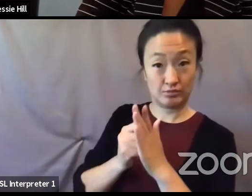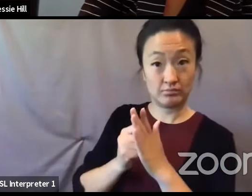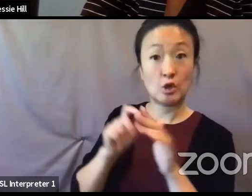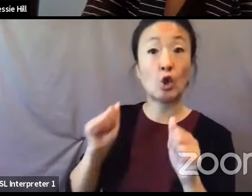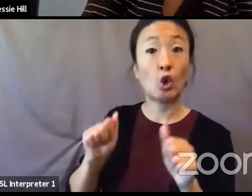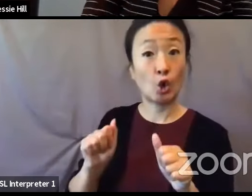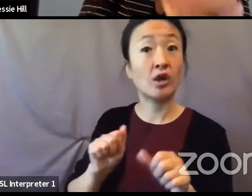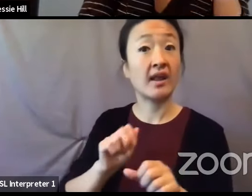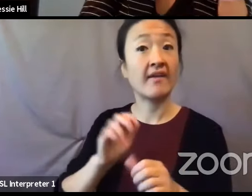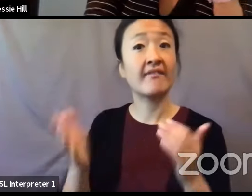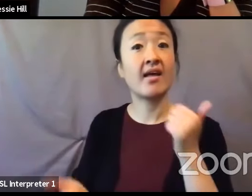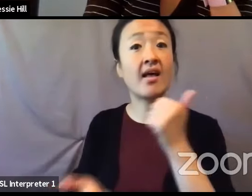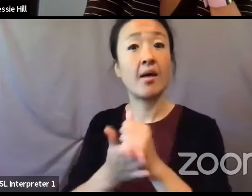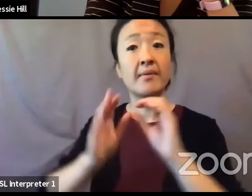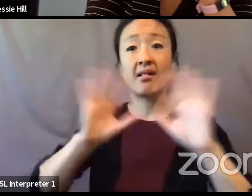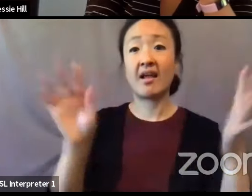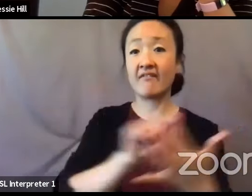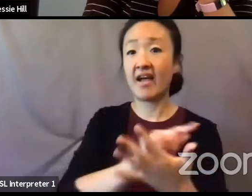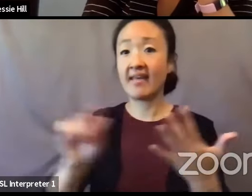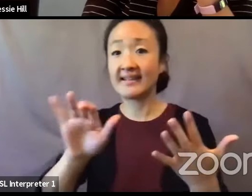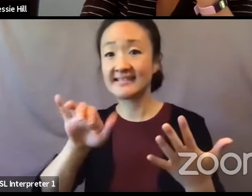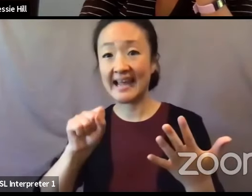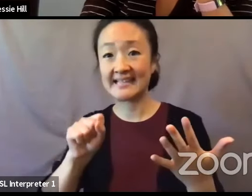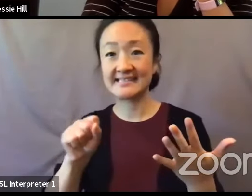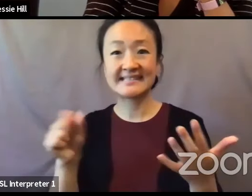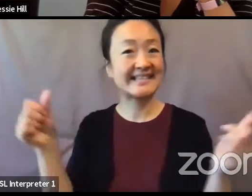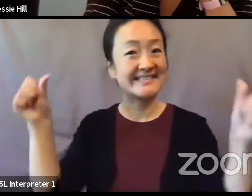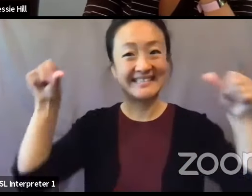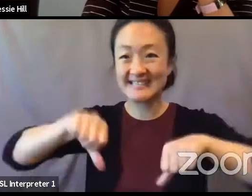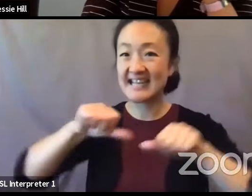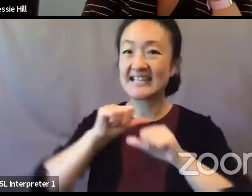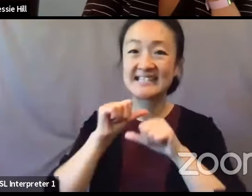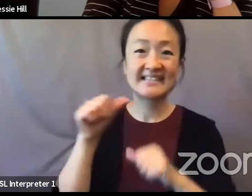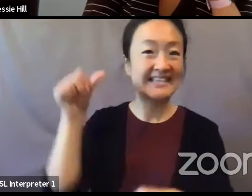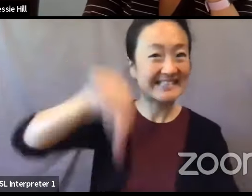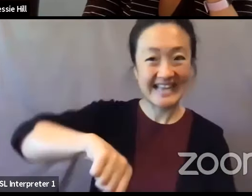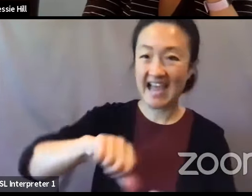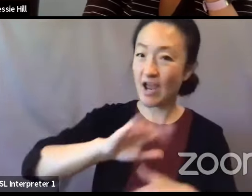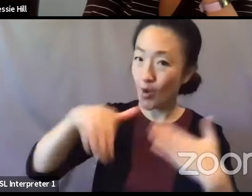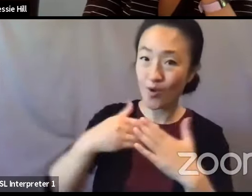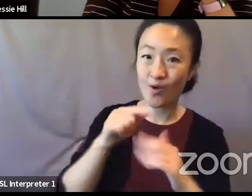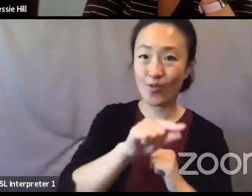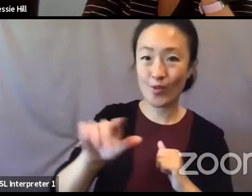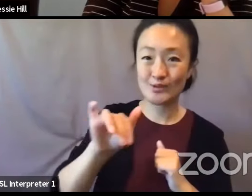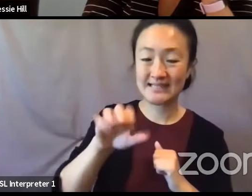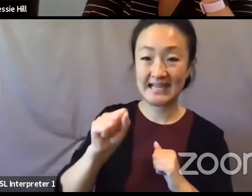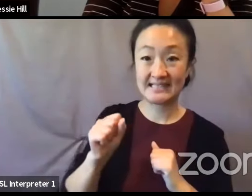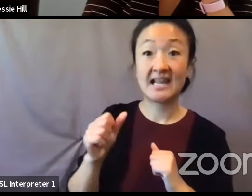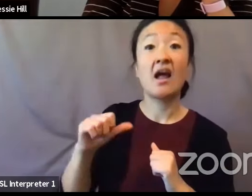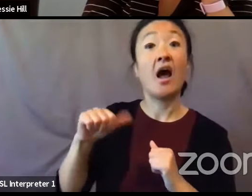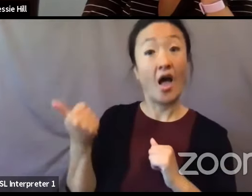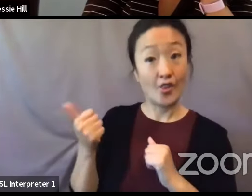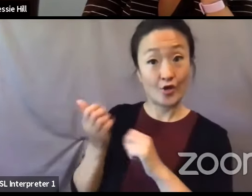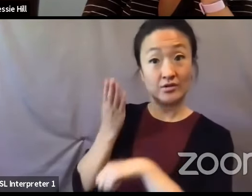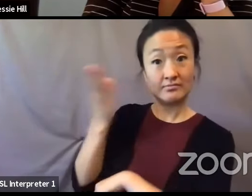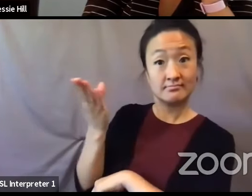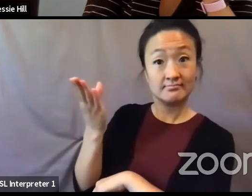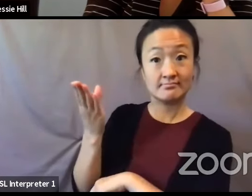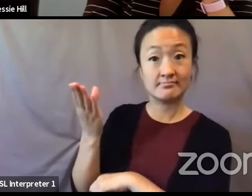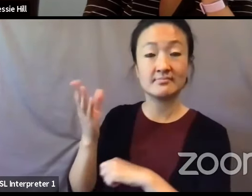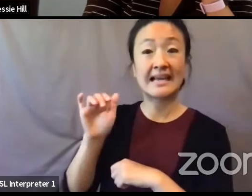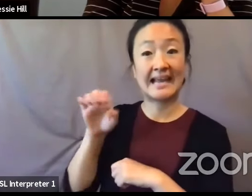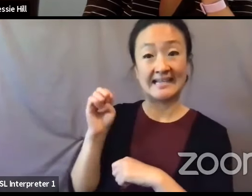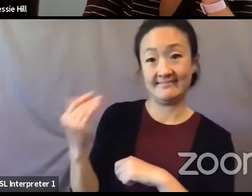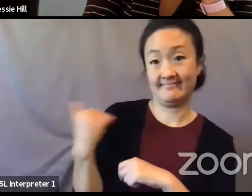clarify these cases, and it denied all of them. And then another case this past term involving the ability